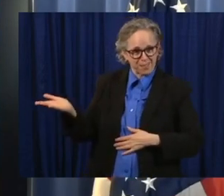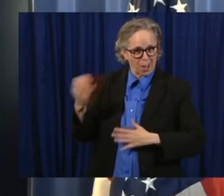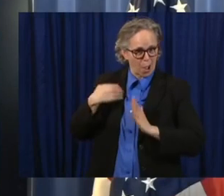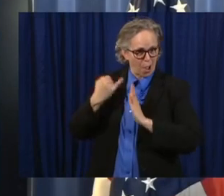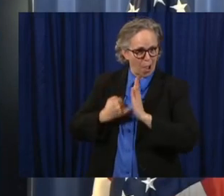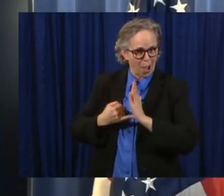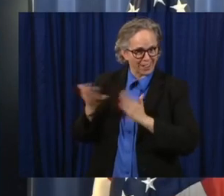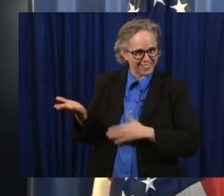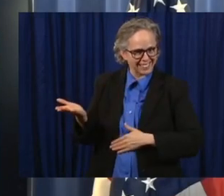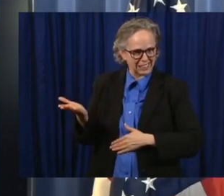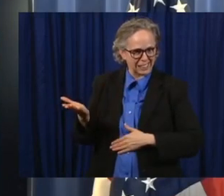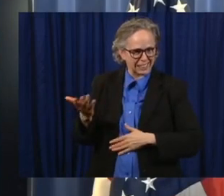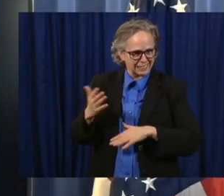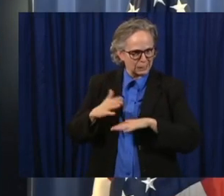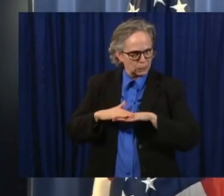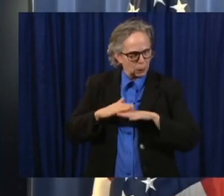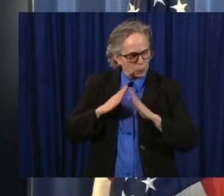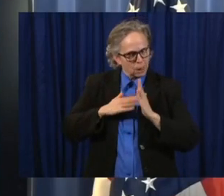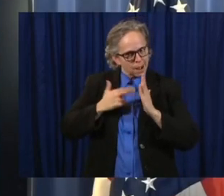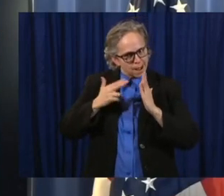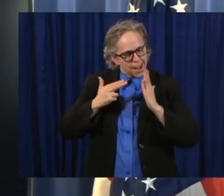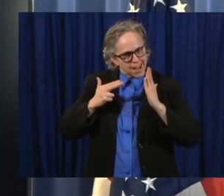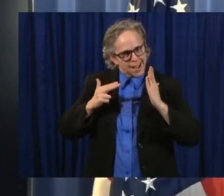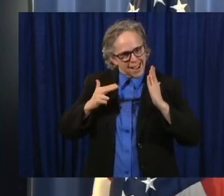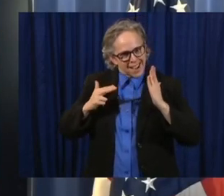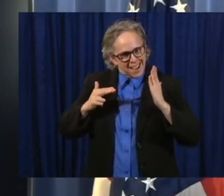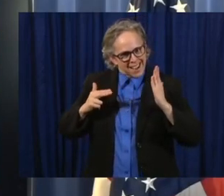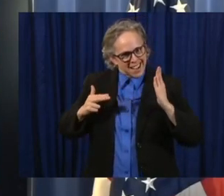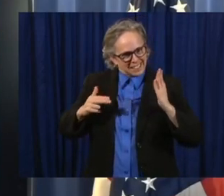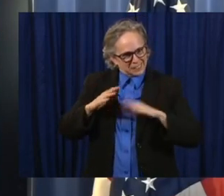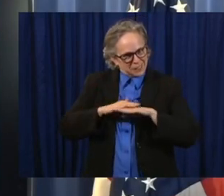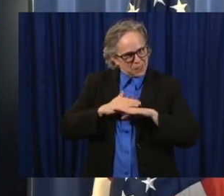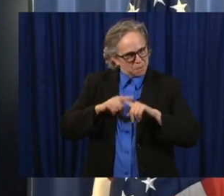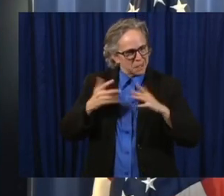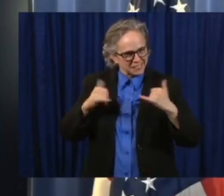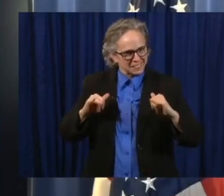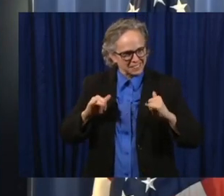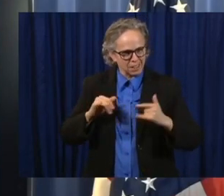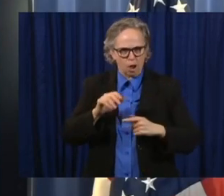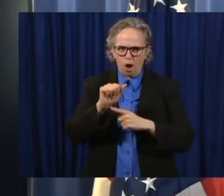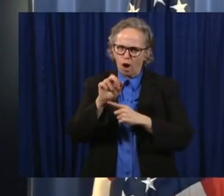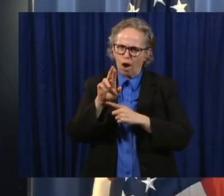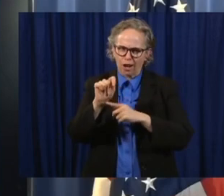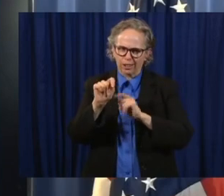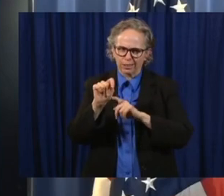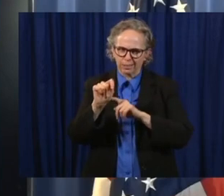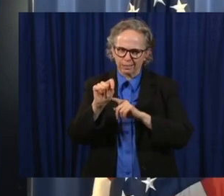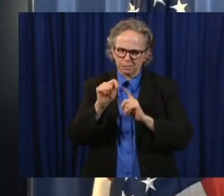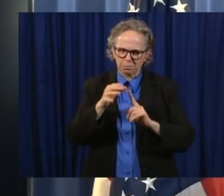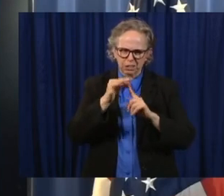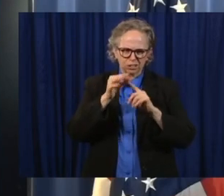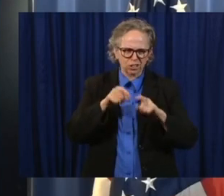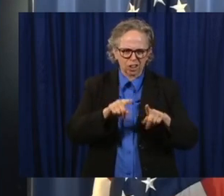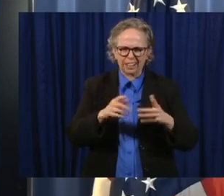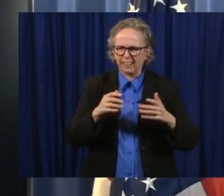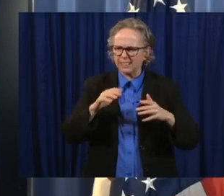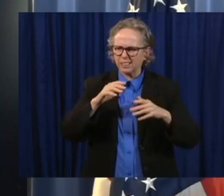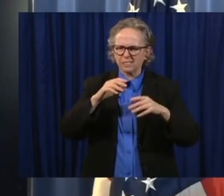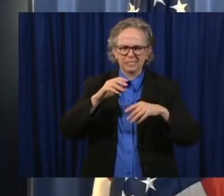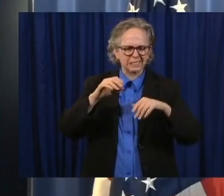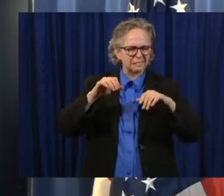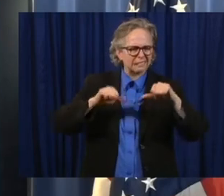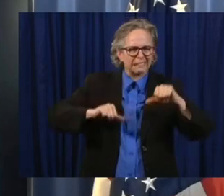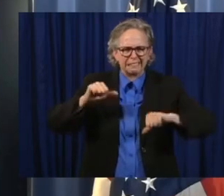on, we recognize that often the value of true art, especially in times of uncertainty, lies not in the finished project, but in